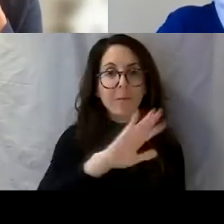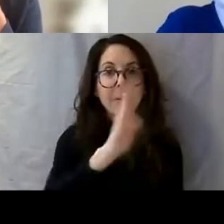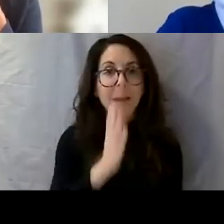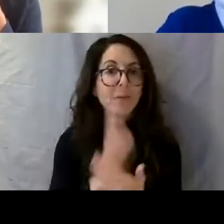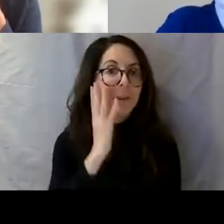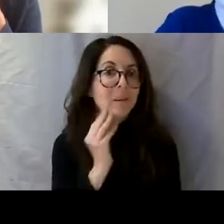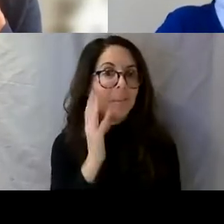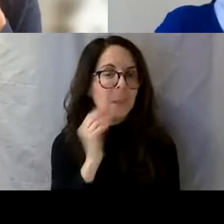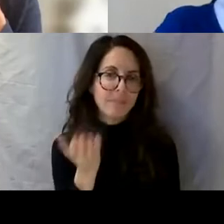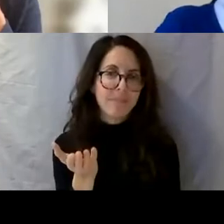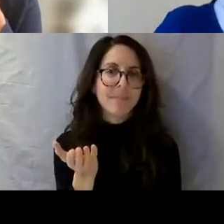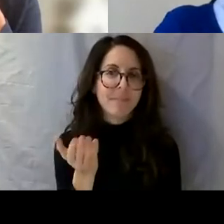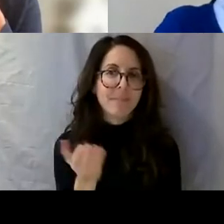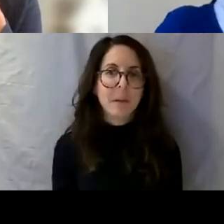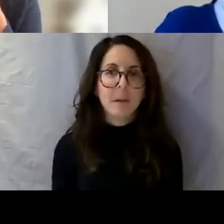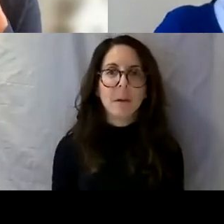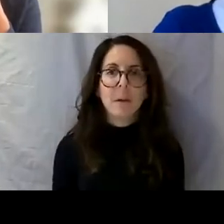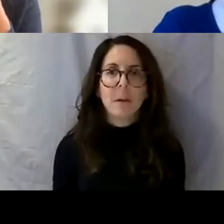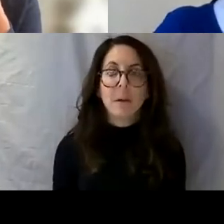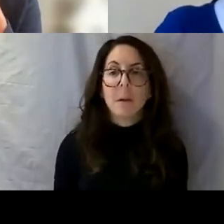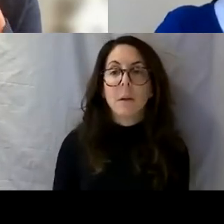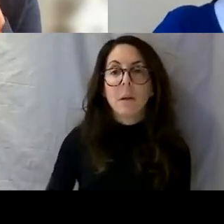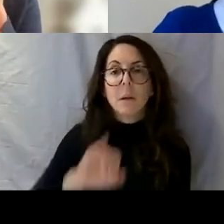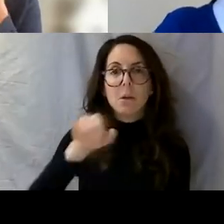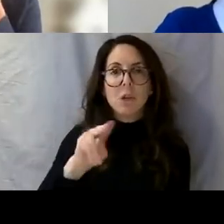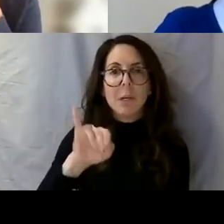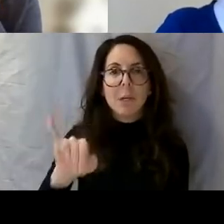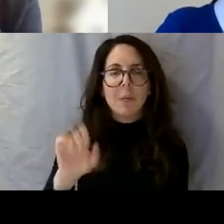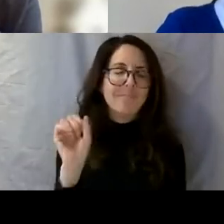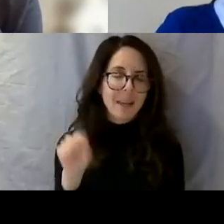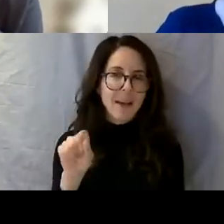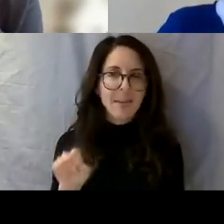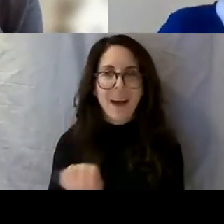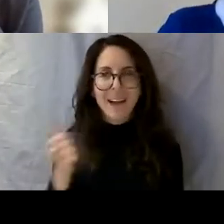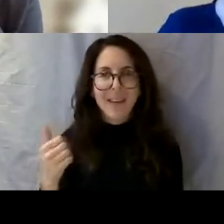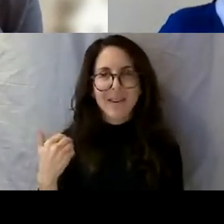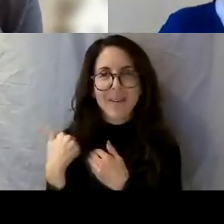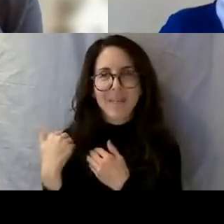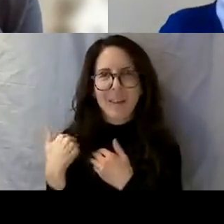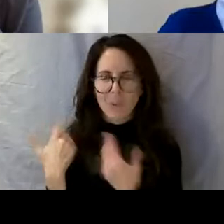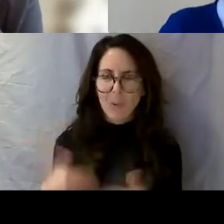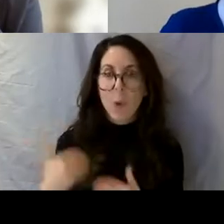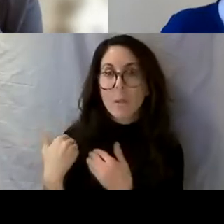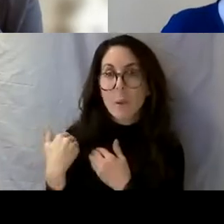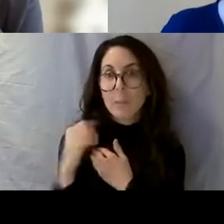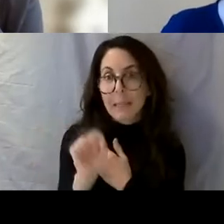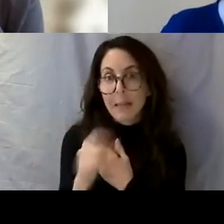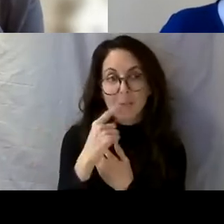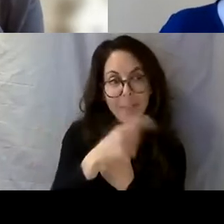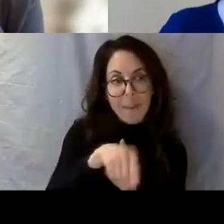So it's another set of responsibilities, and responsibilities, but in the sense of